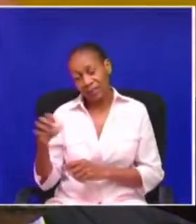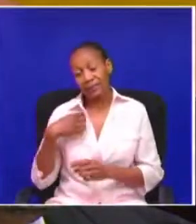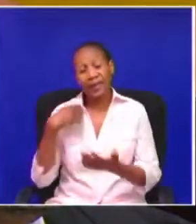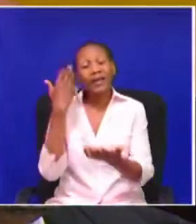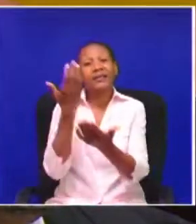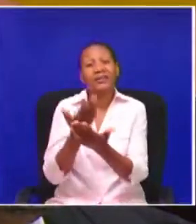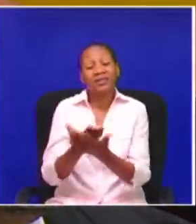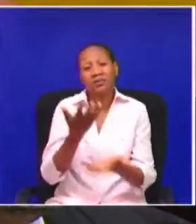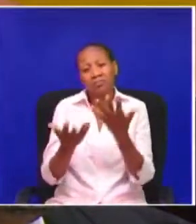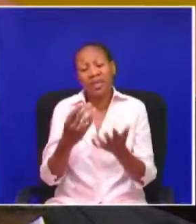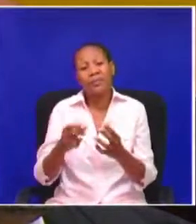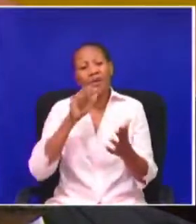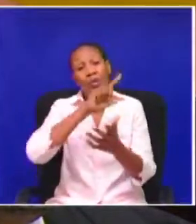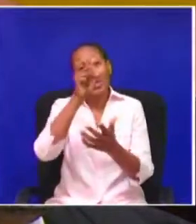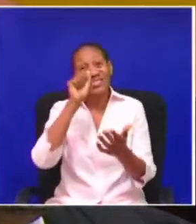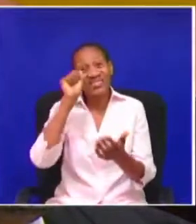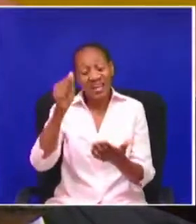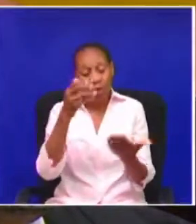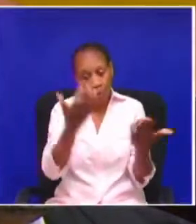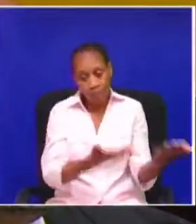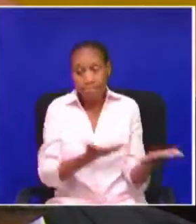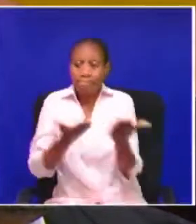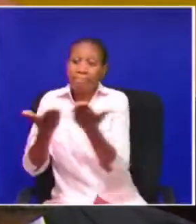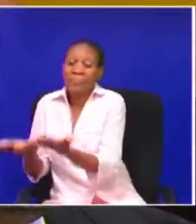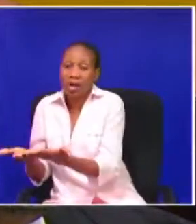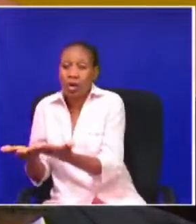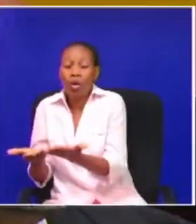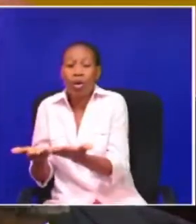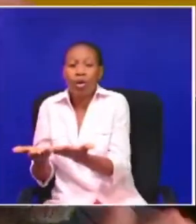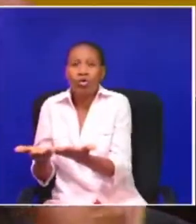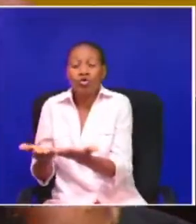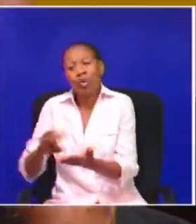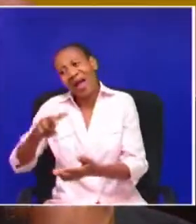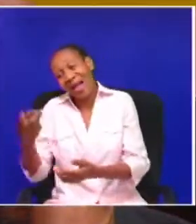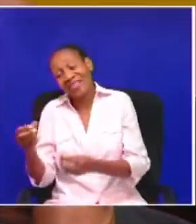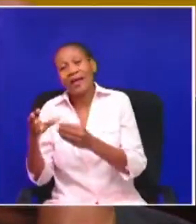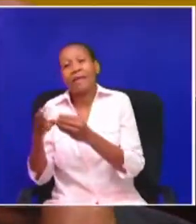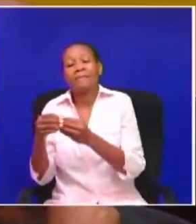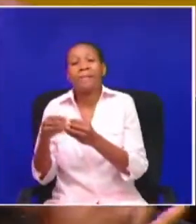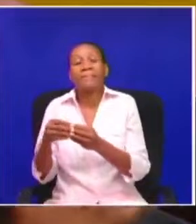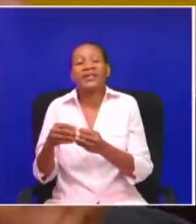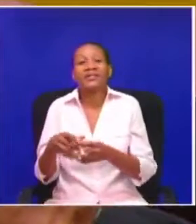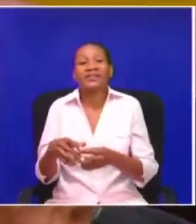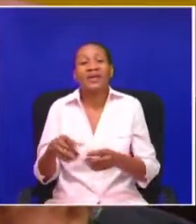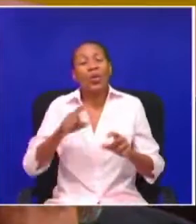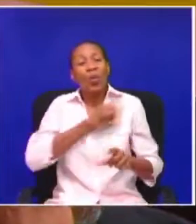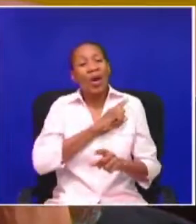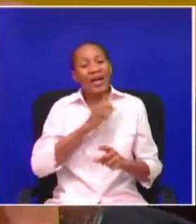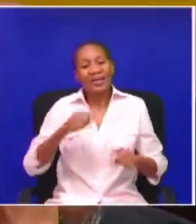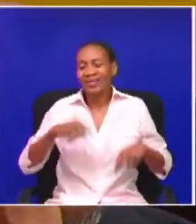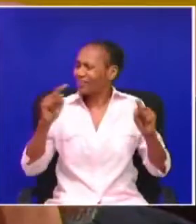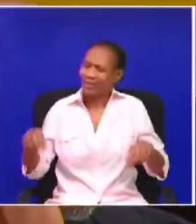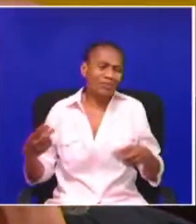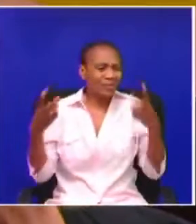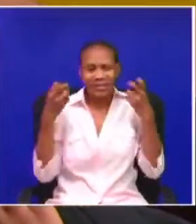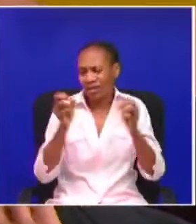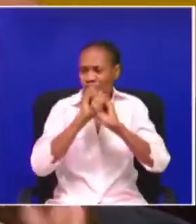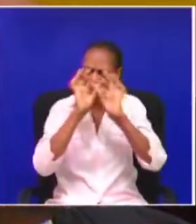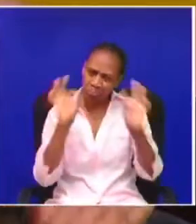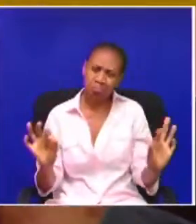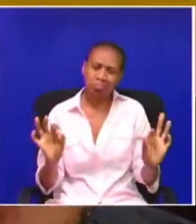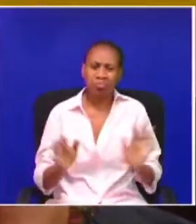that maybe you forward your question or your point of order to any of your member because we cannot hear you properly.